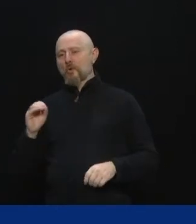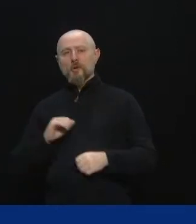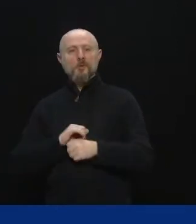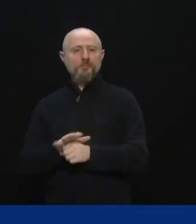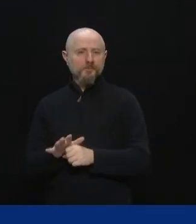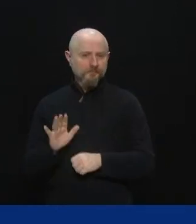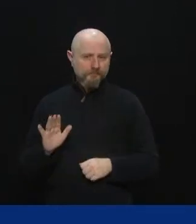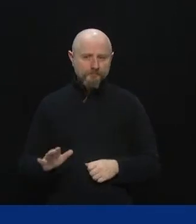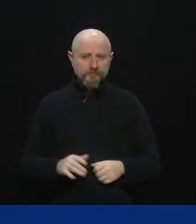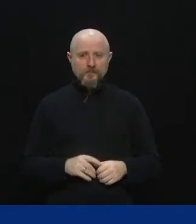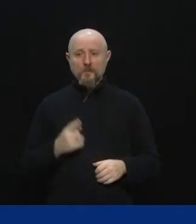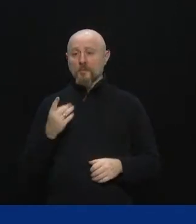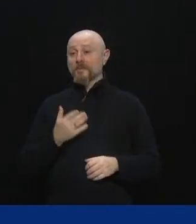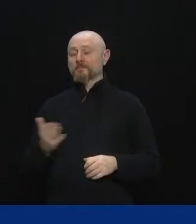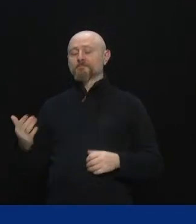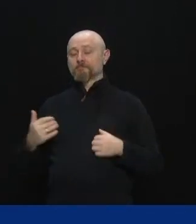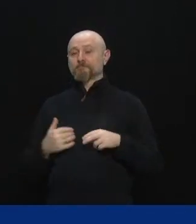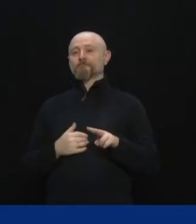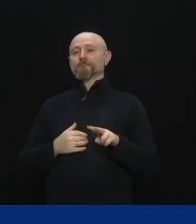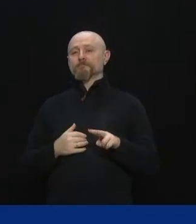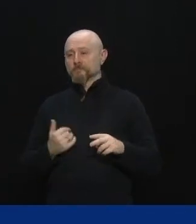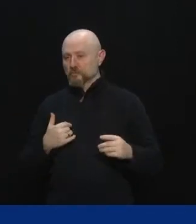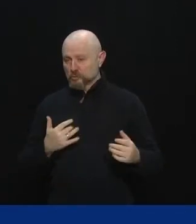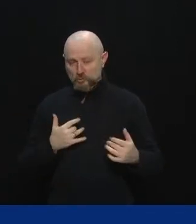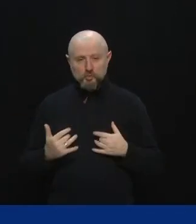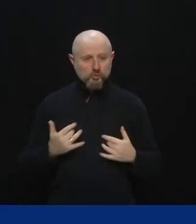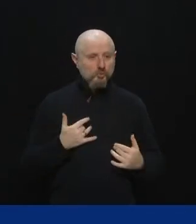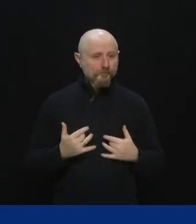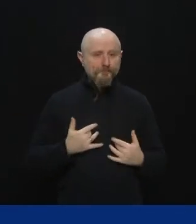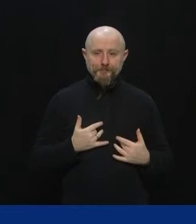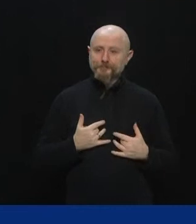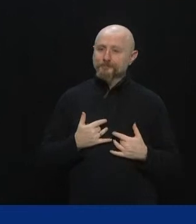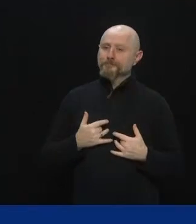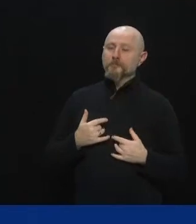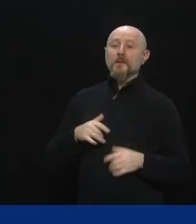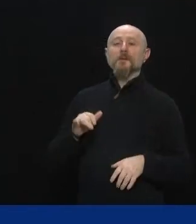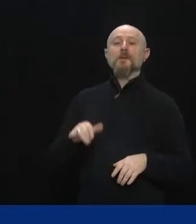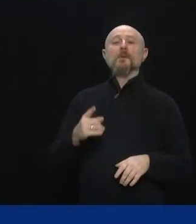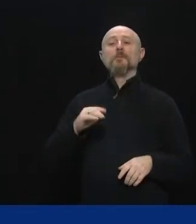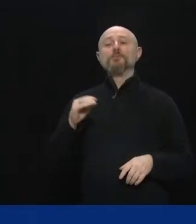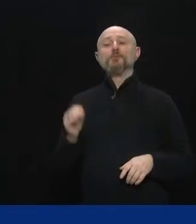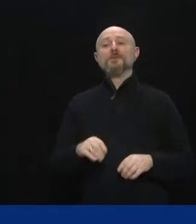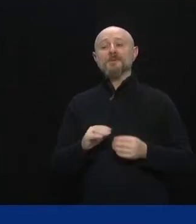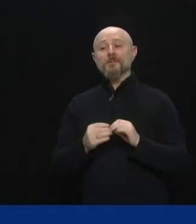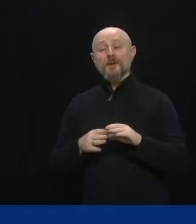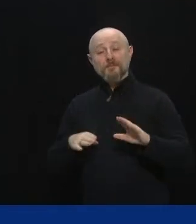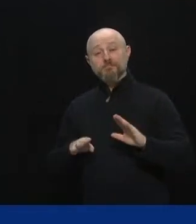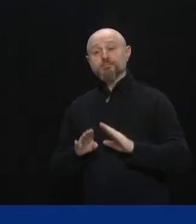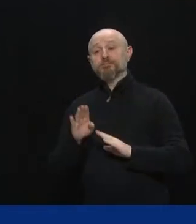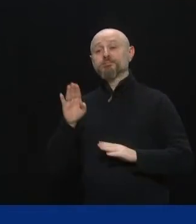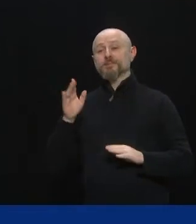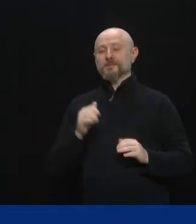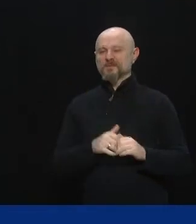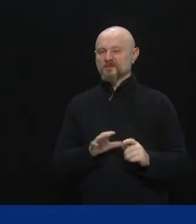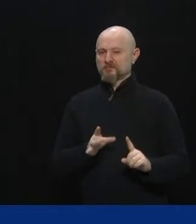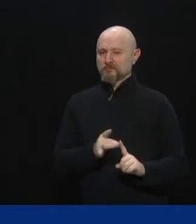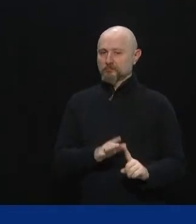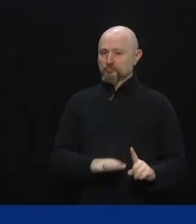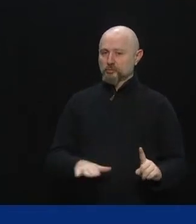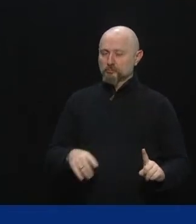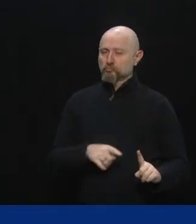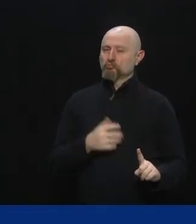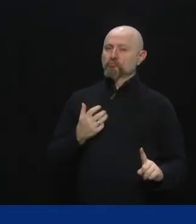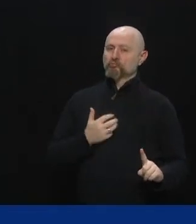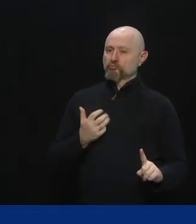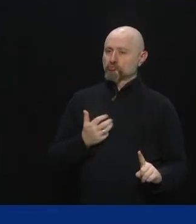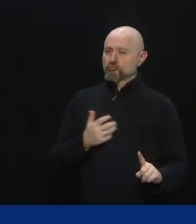making us concerned, that the rate of increase among children is going up faster than